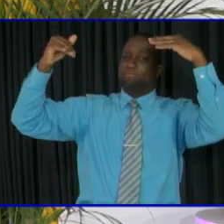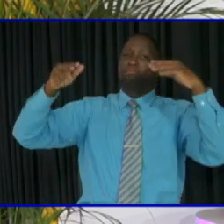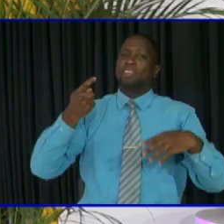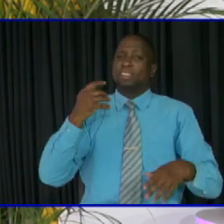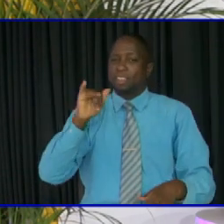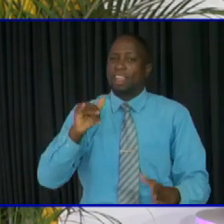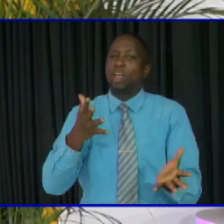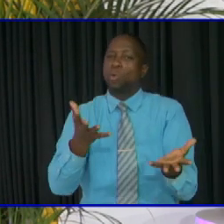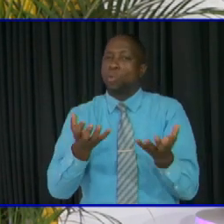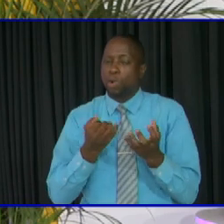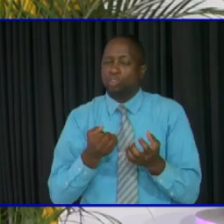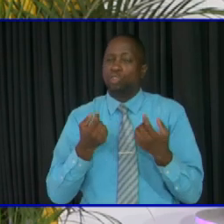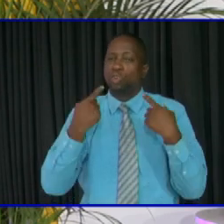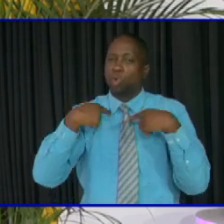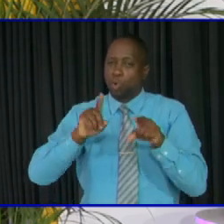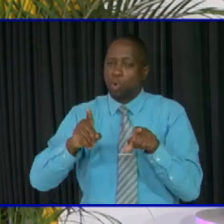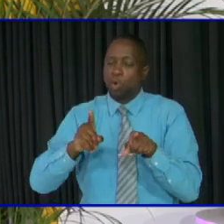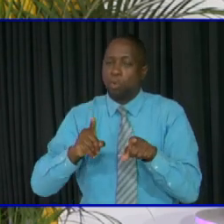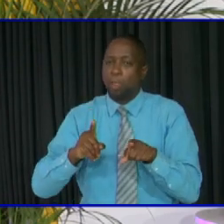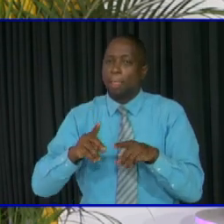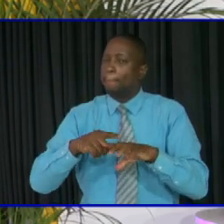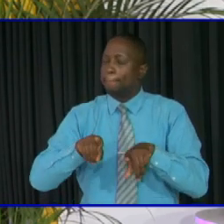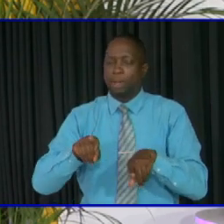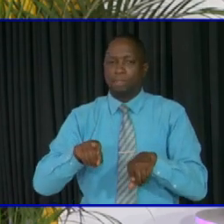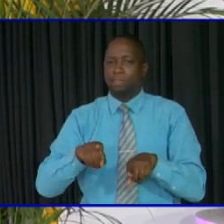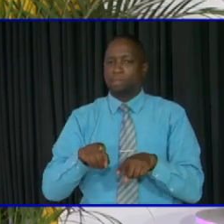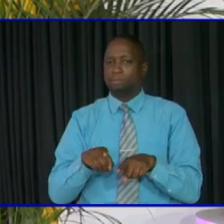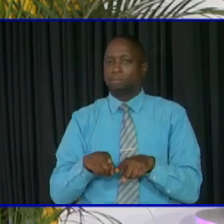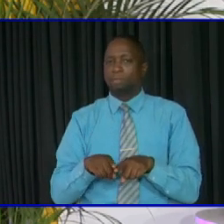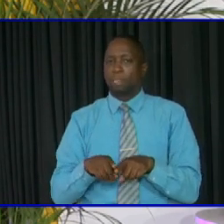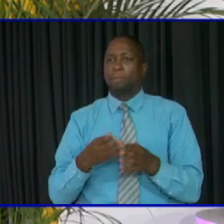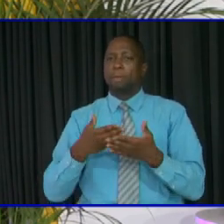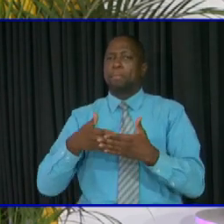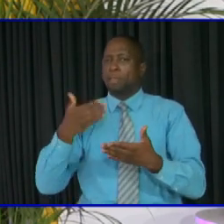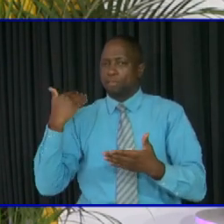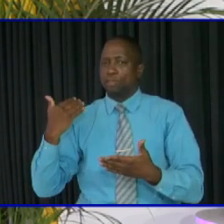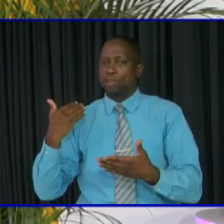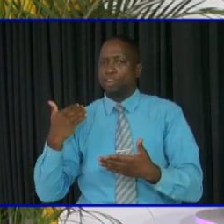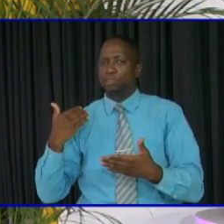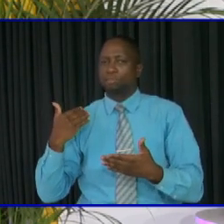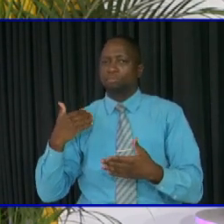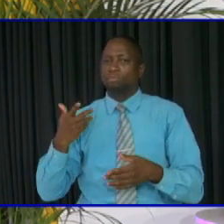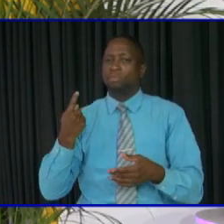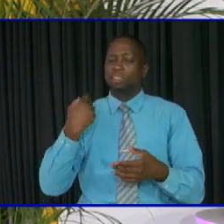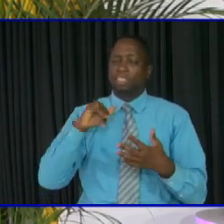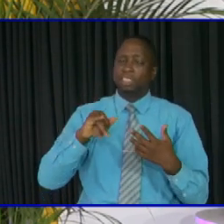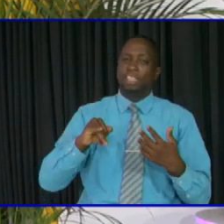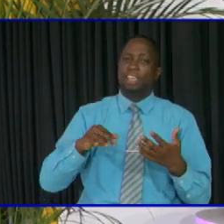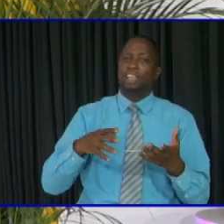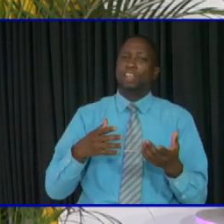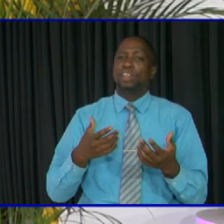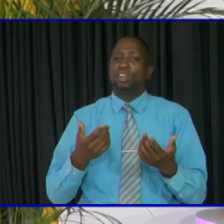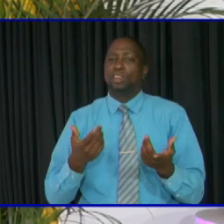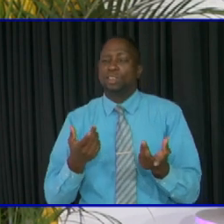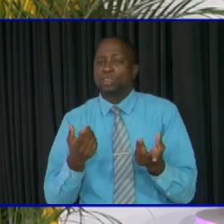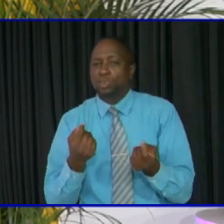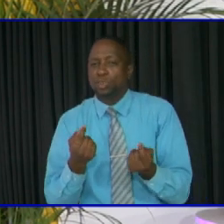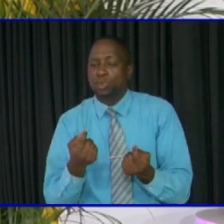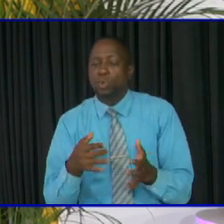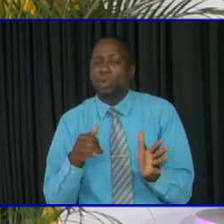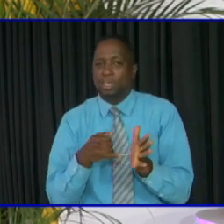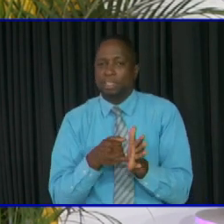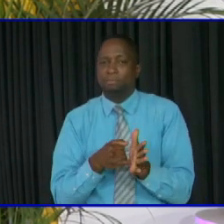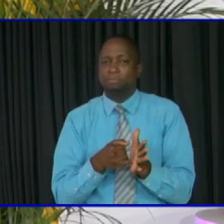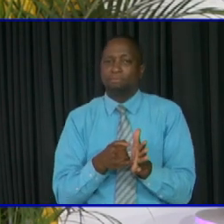make that commitment to the Lord, but before they got to do it,